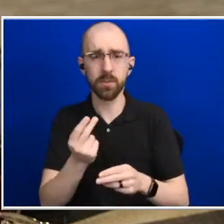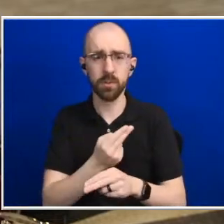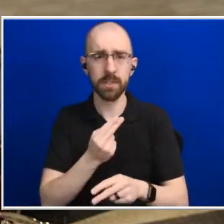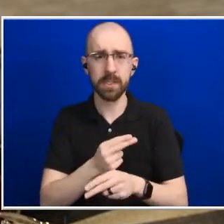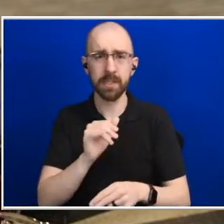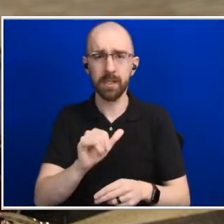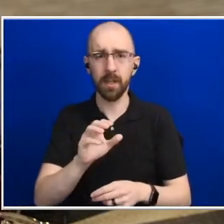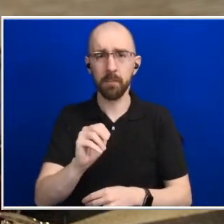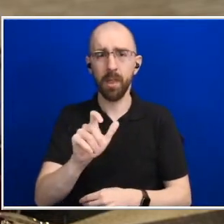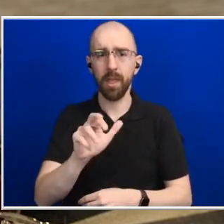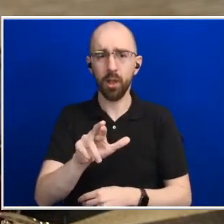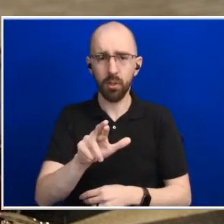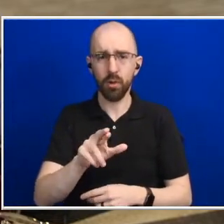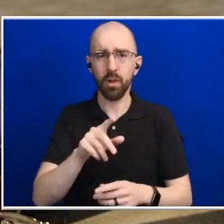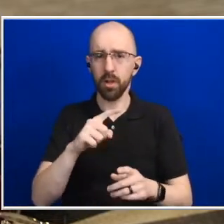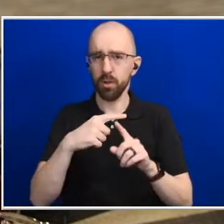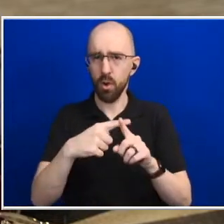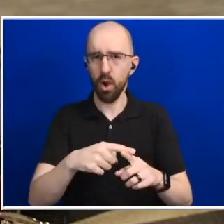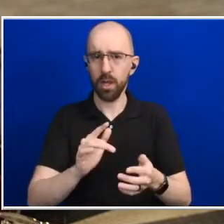targeted drugs, the